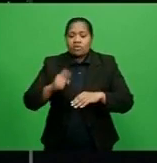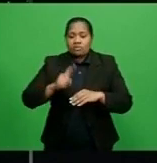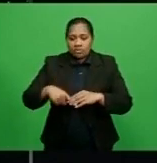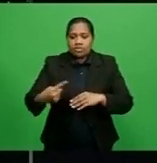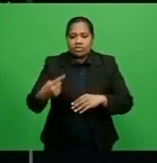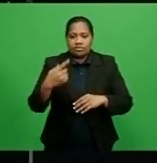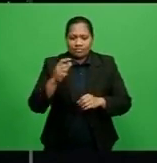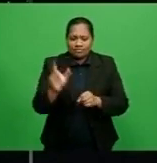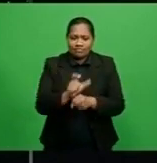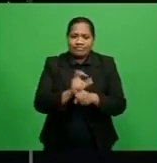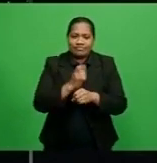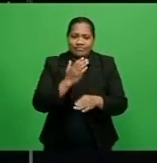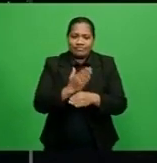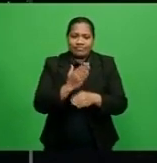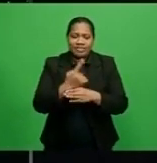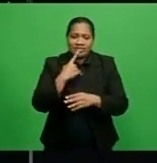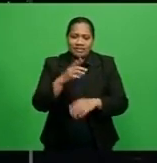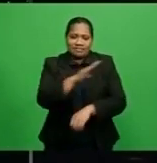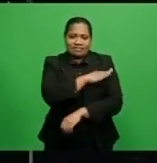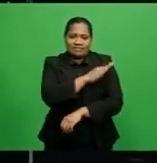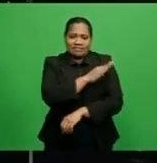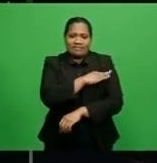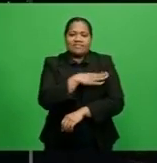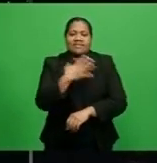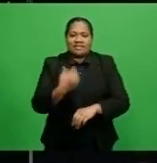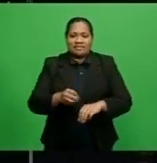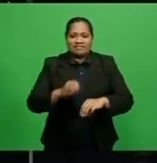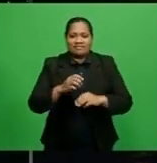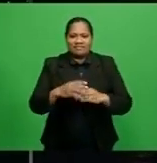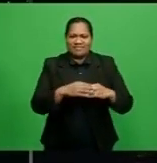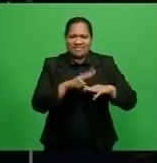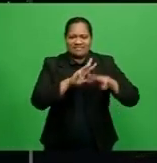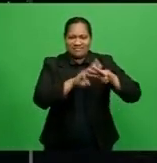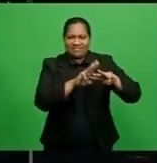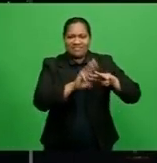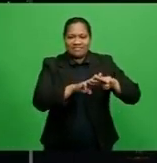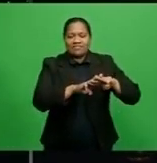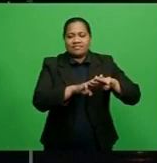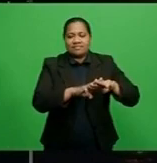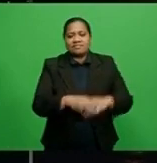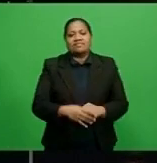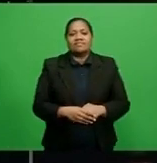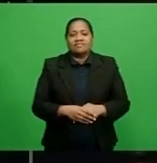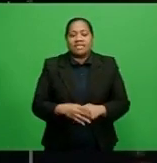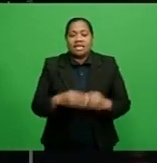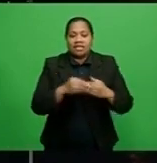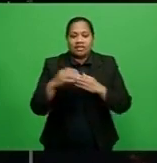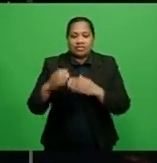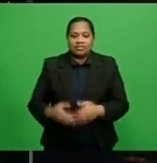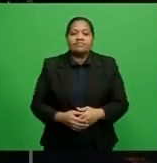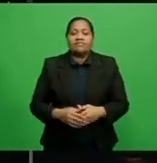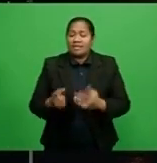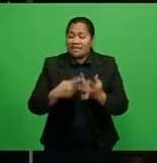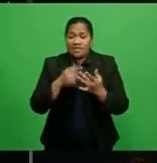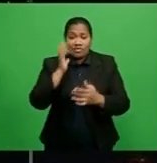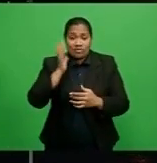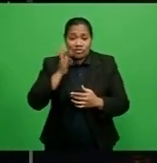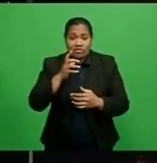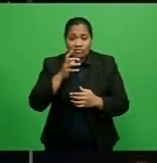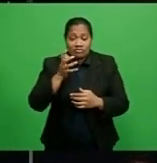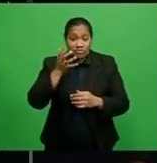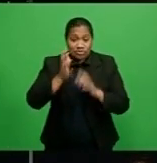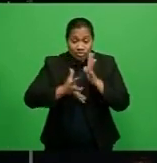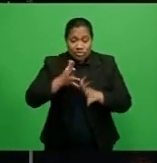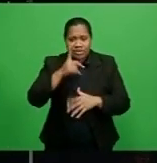PM, and race begins for SEDELPA leadership. Now for these stories and others, tune in daily to our sister radio station Gold FM. Our